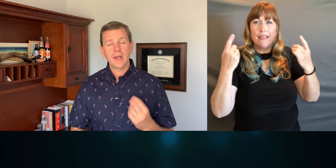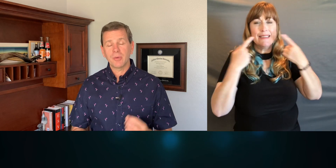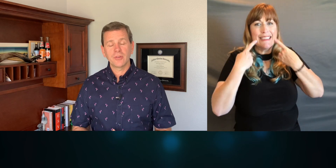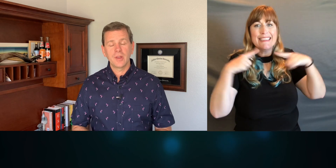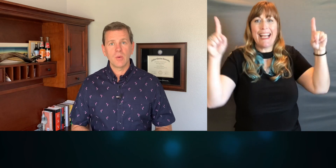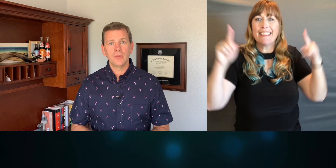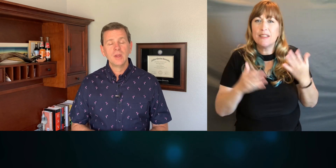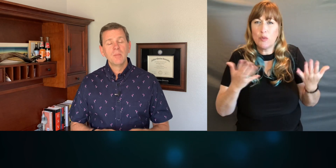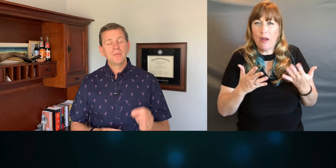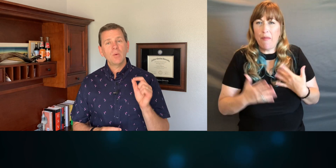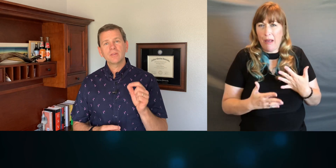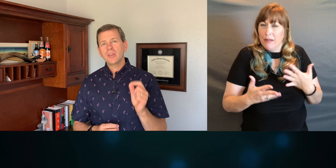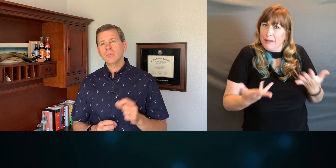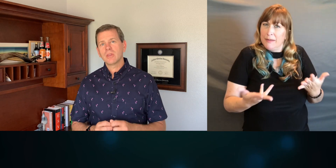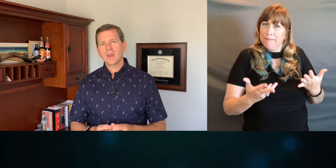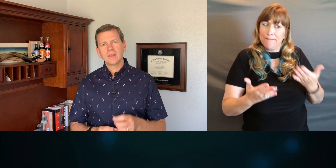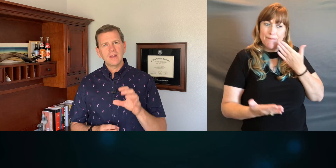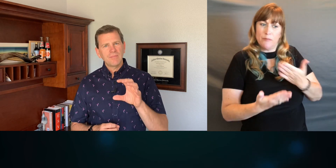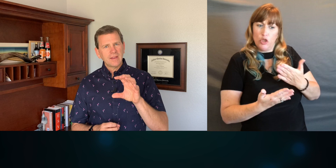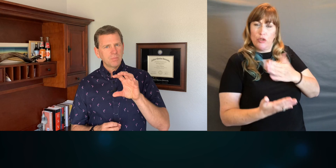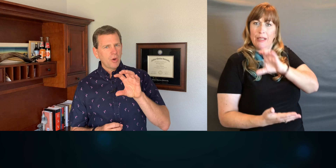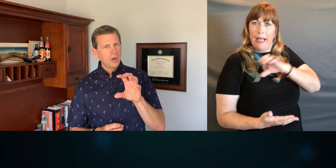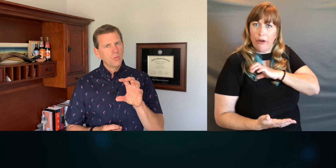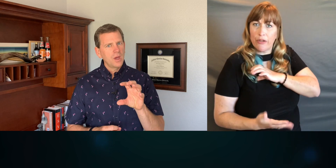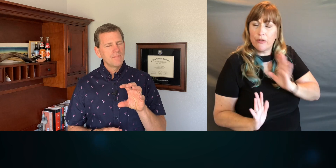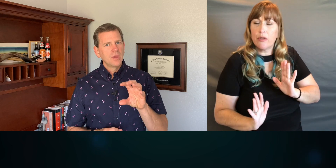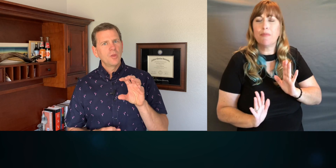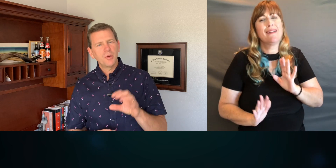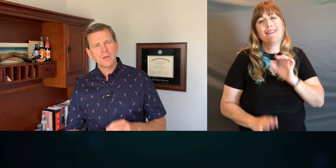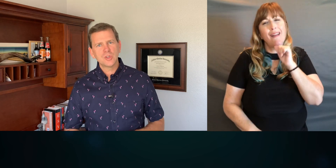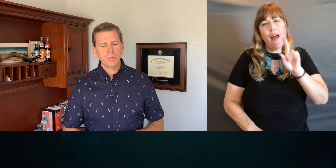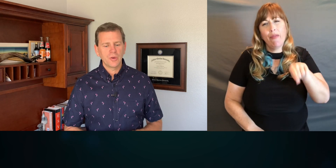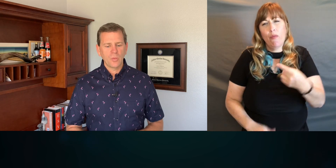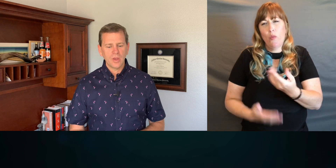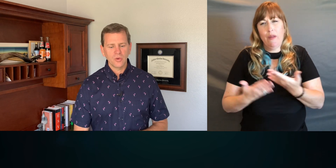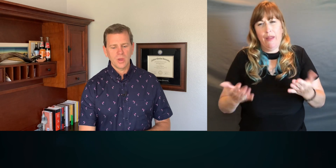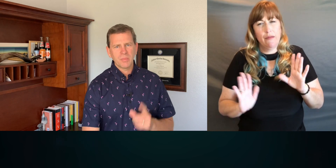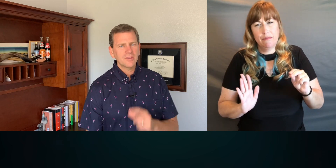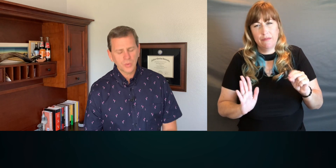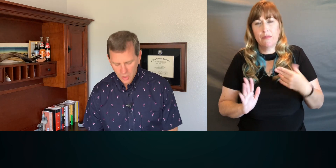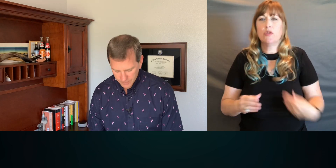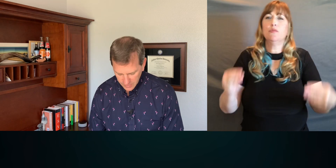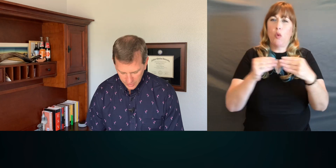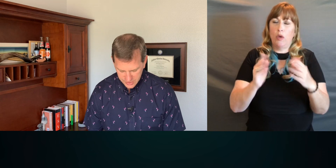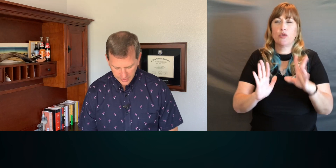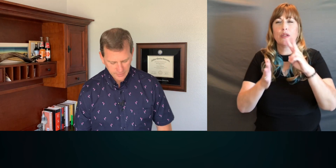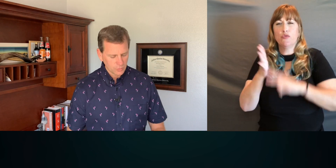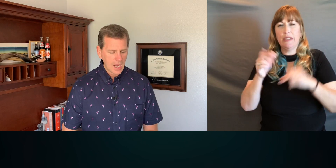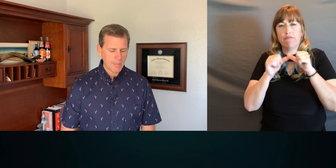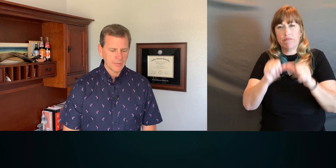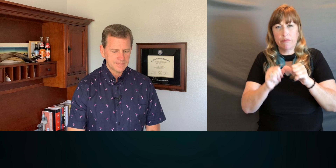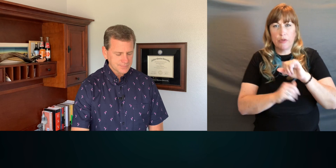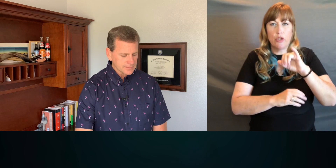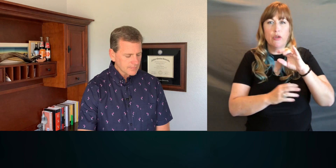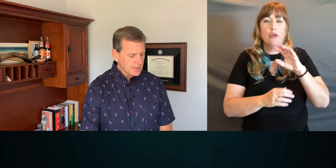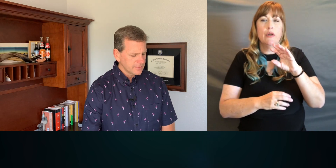and the kind of person that he was. But that wasn't the only thing. And that's part of what the book of Job was going to wrestle with. But let's read on in verse 6. This is what